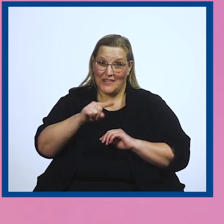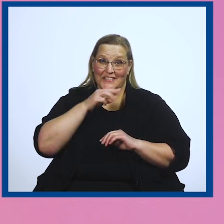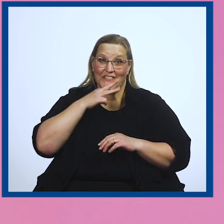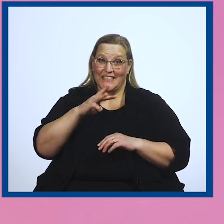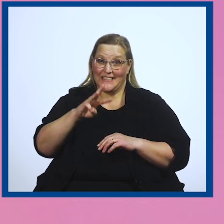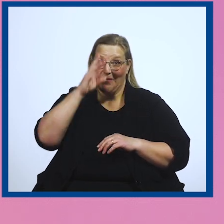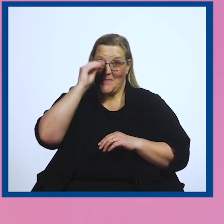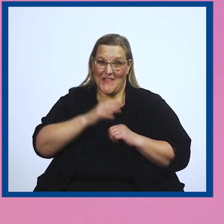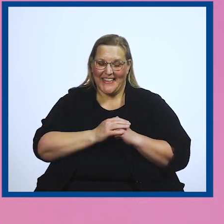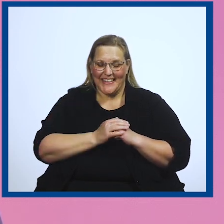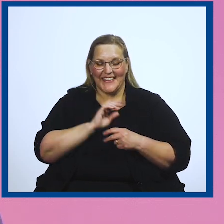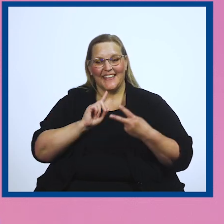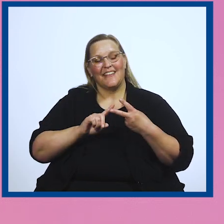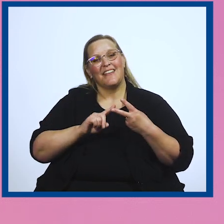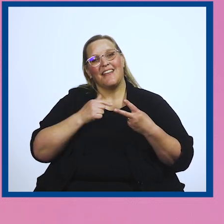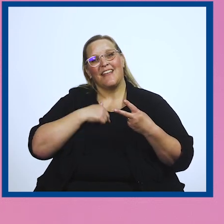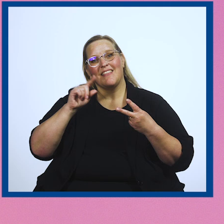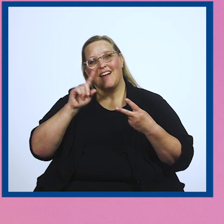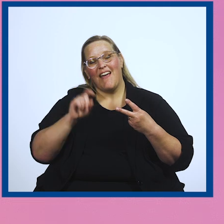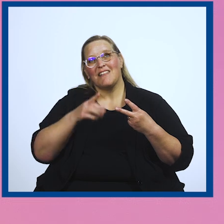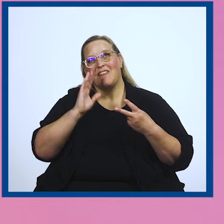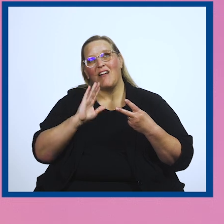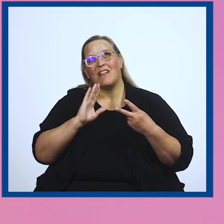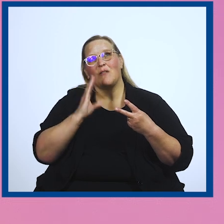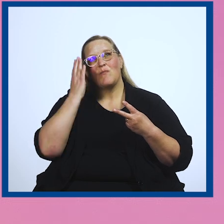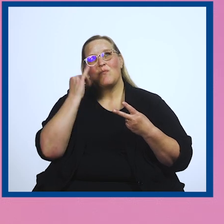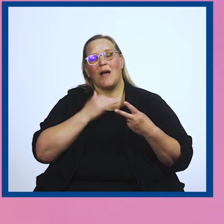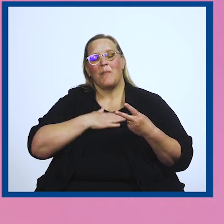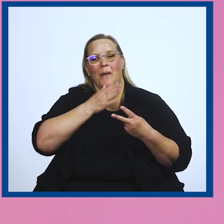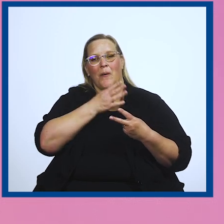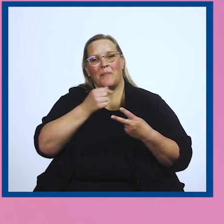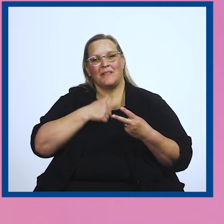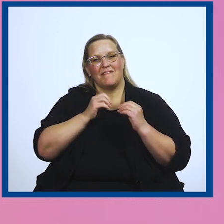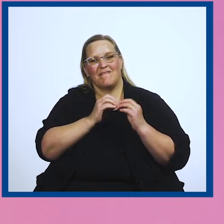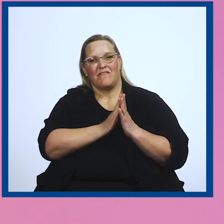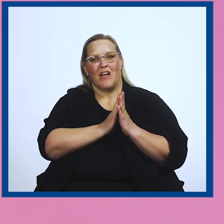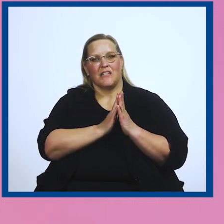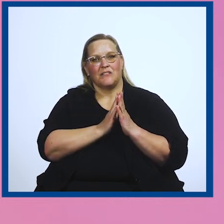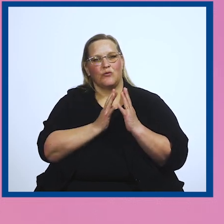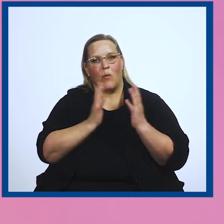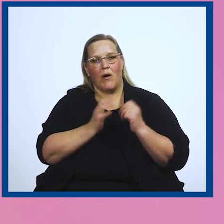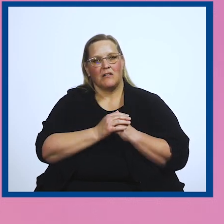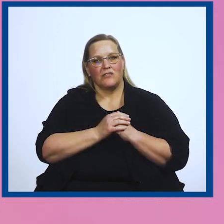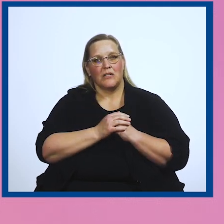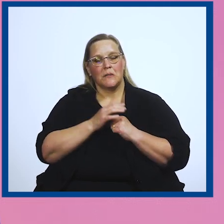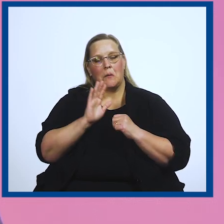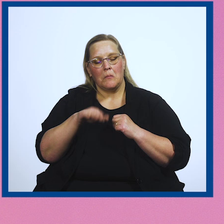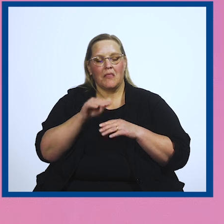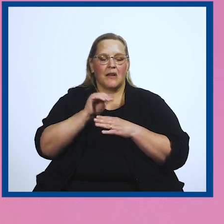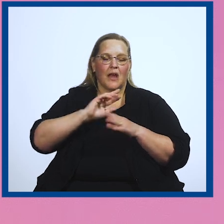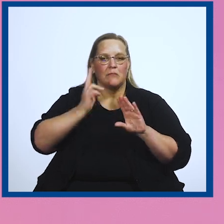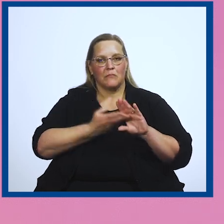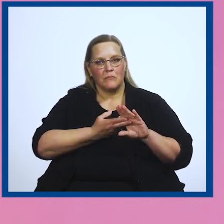16-year-old. And then I asked, why do my mother and I fight so much? Went to bed that night, went to